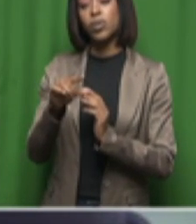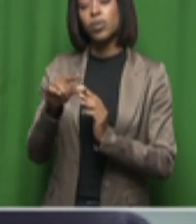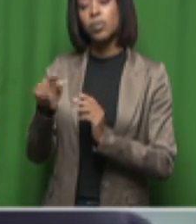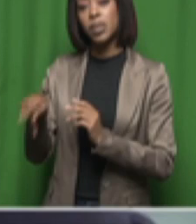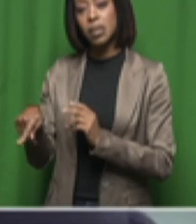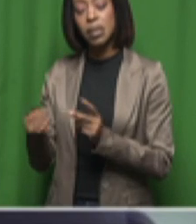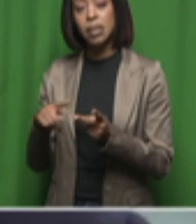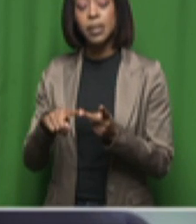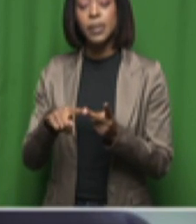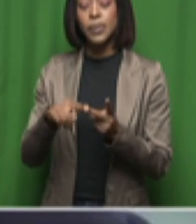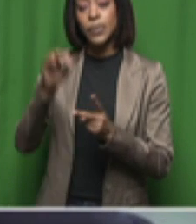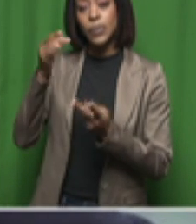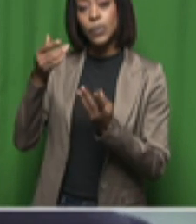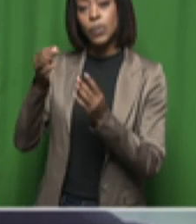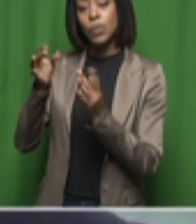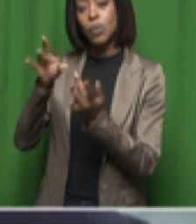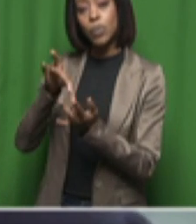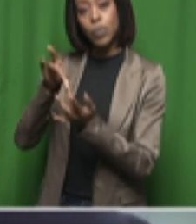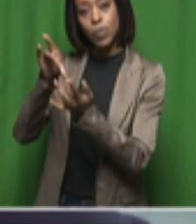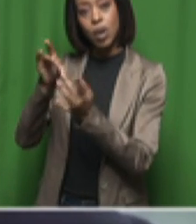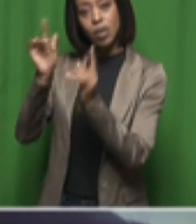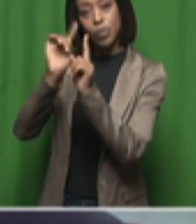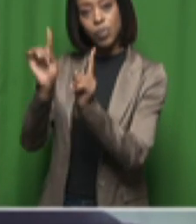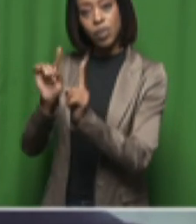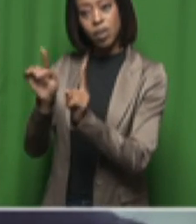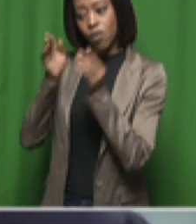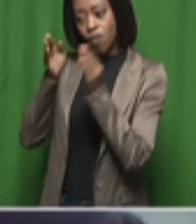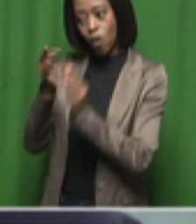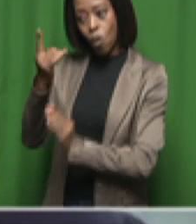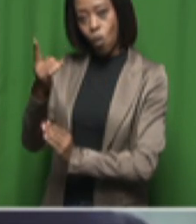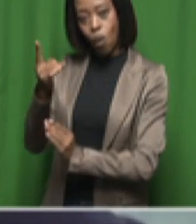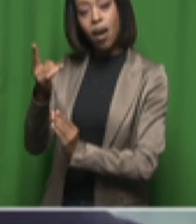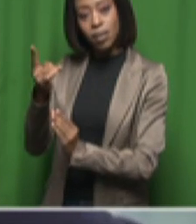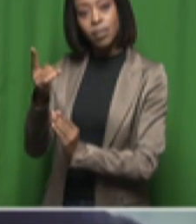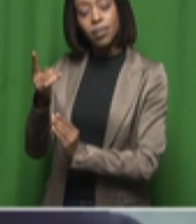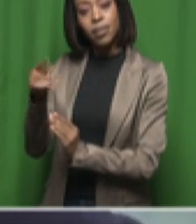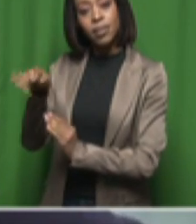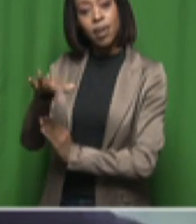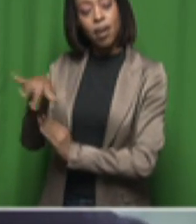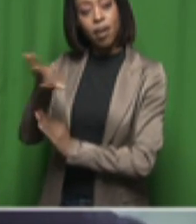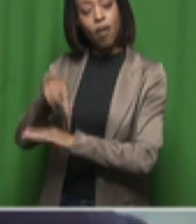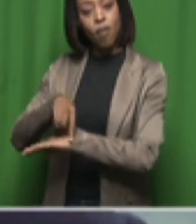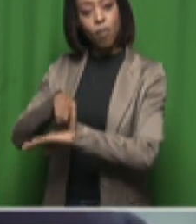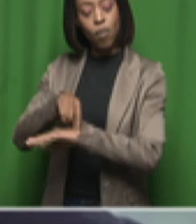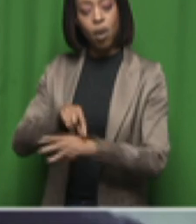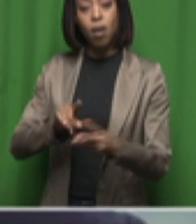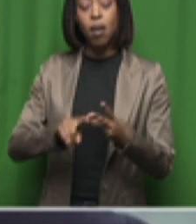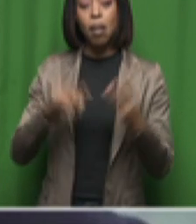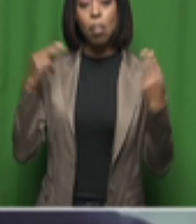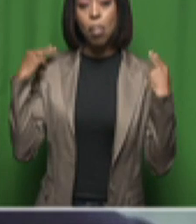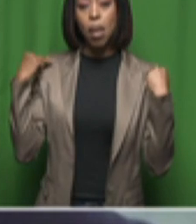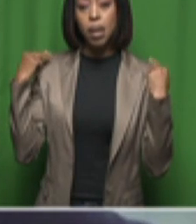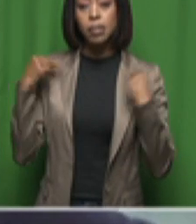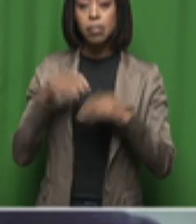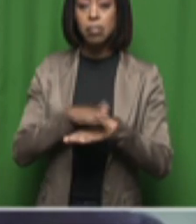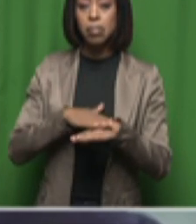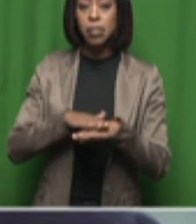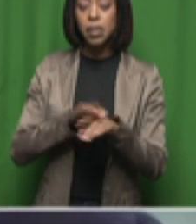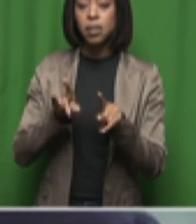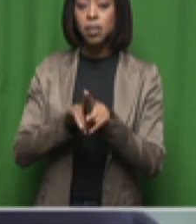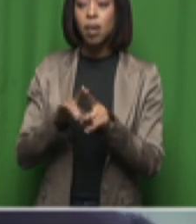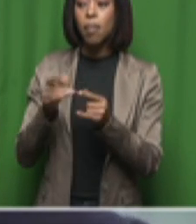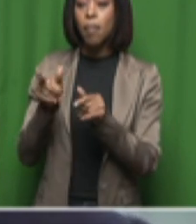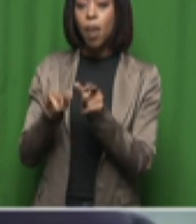your specialists. We also look at further down the value chain, your nurses, basic nurses and